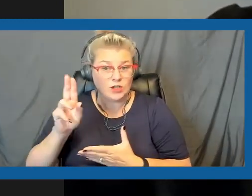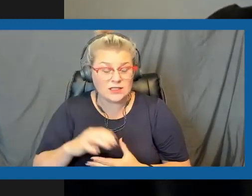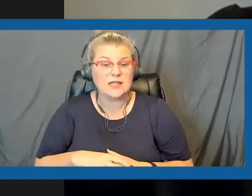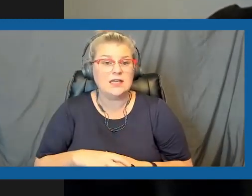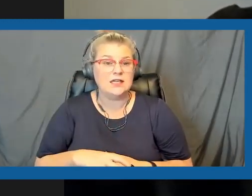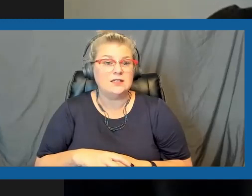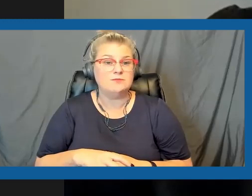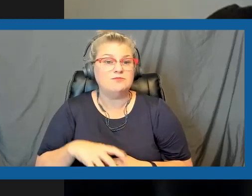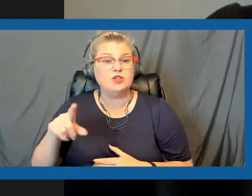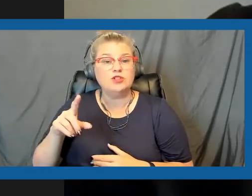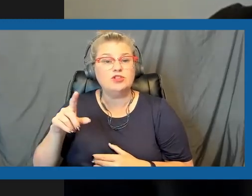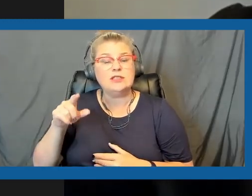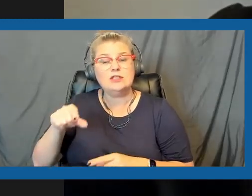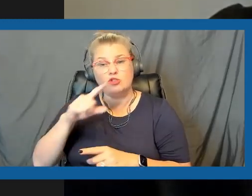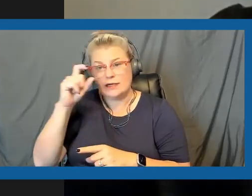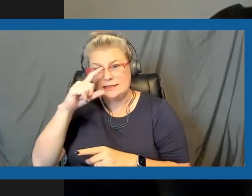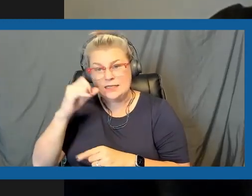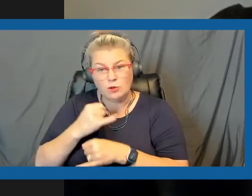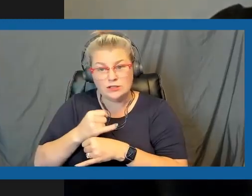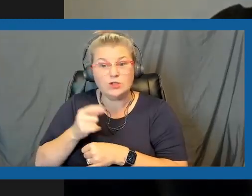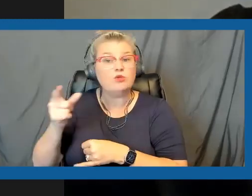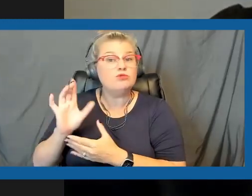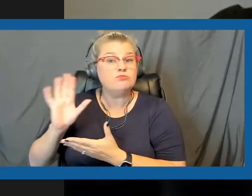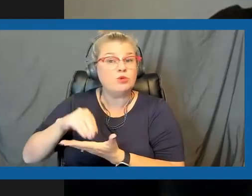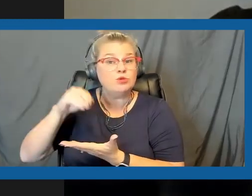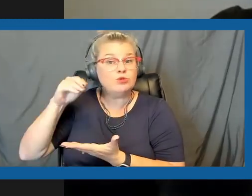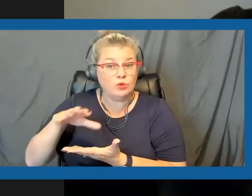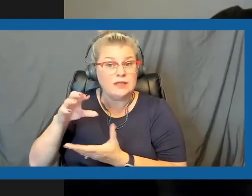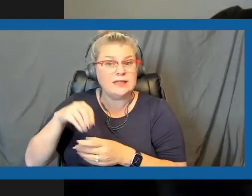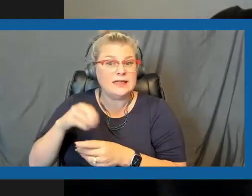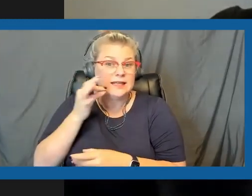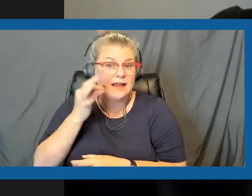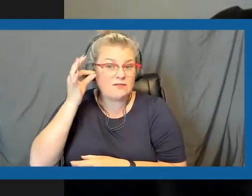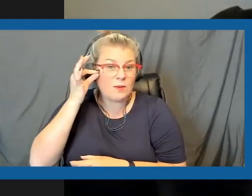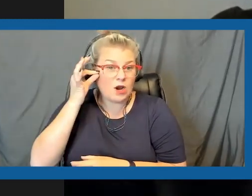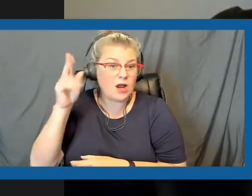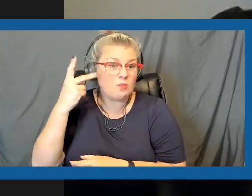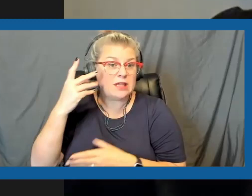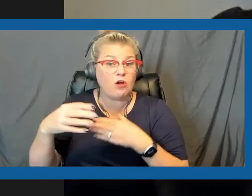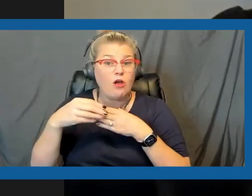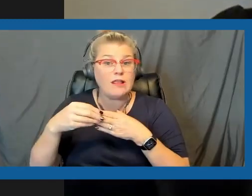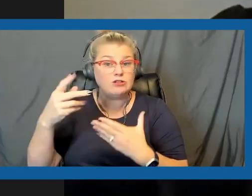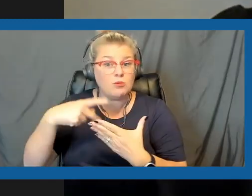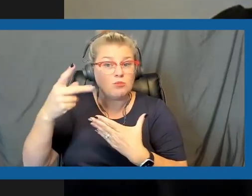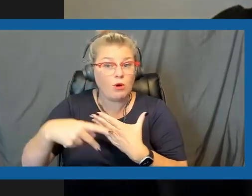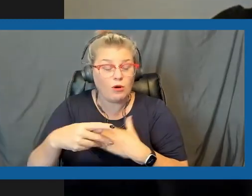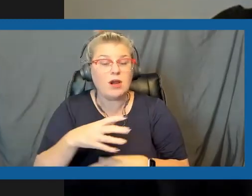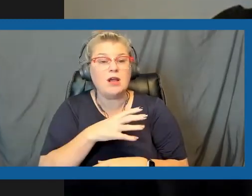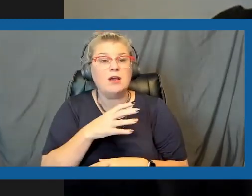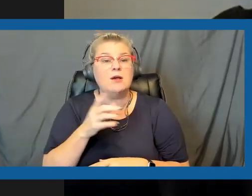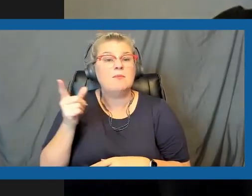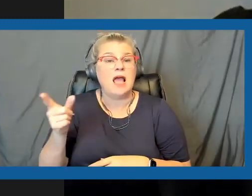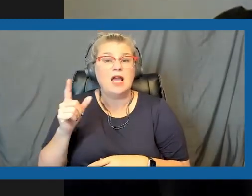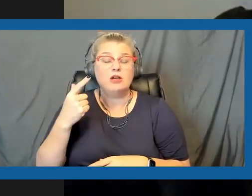Junior Summer Institute. She was a student in the Native American Political Leadership Program at the